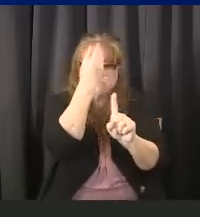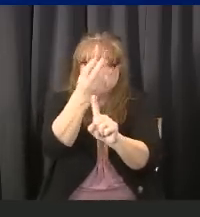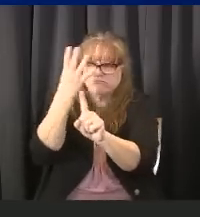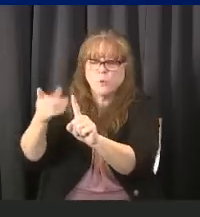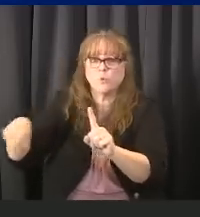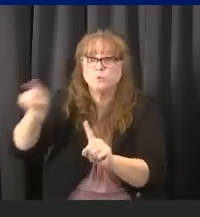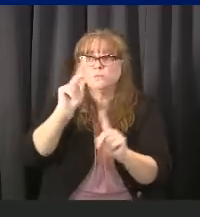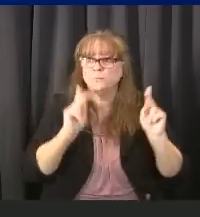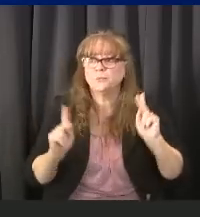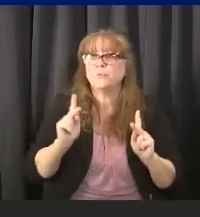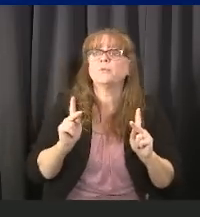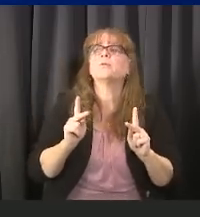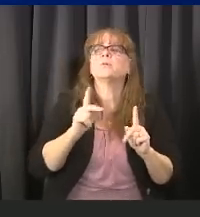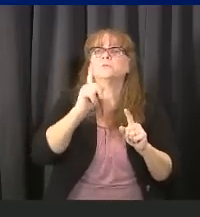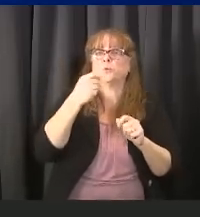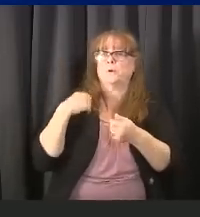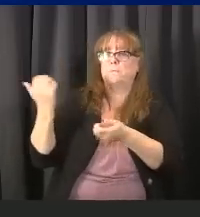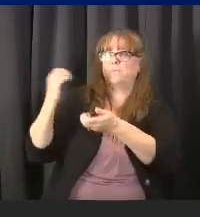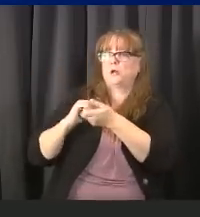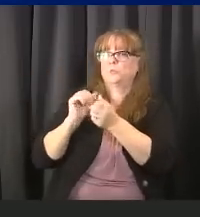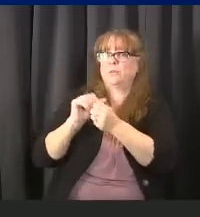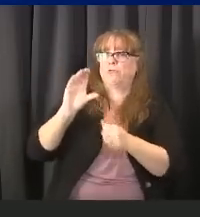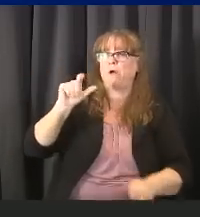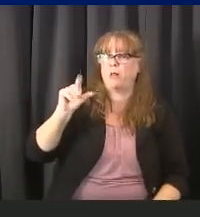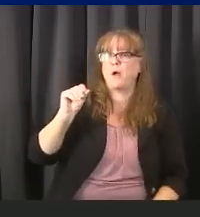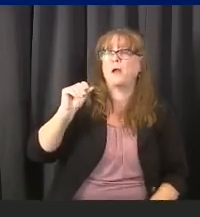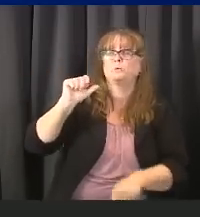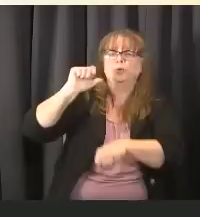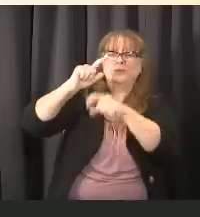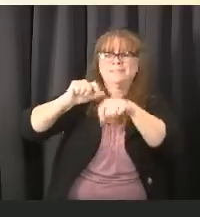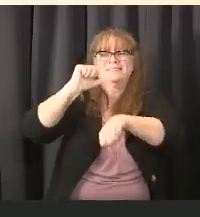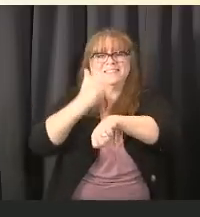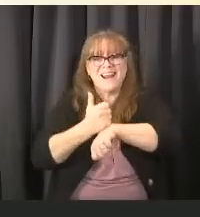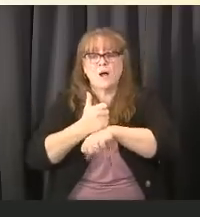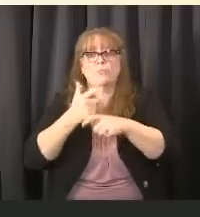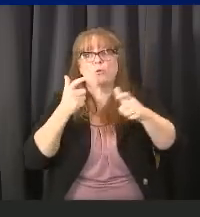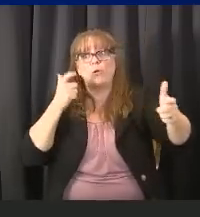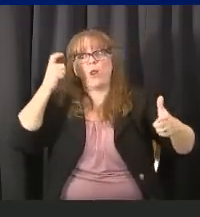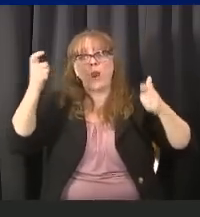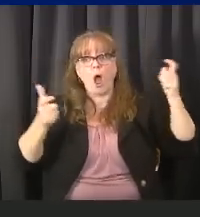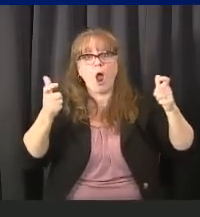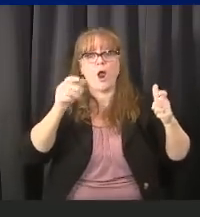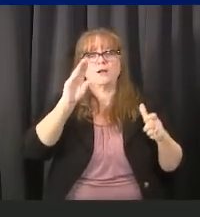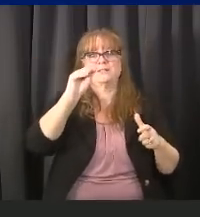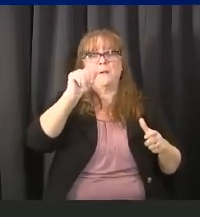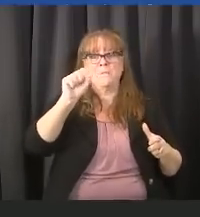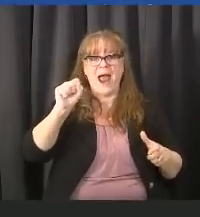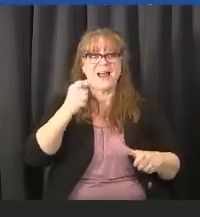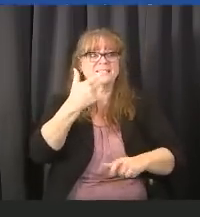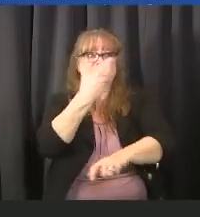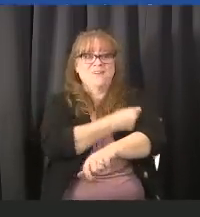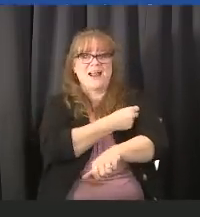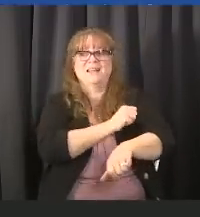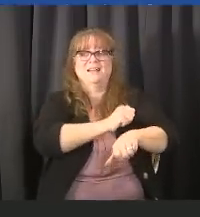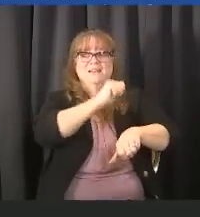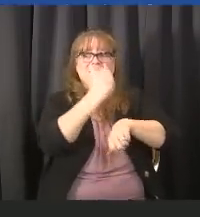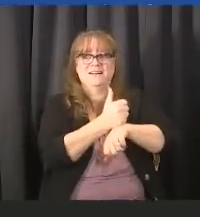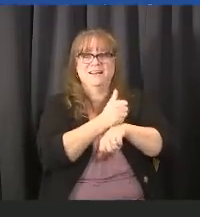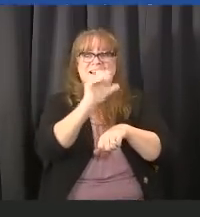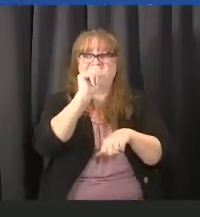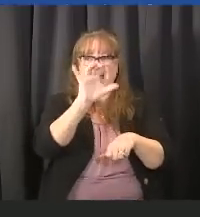mass vaccination clinic in Denver. We hope to be able to do over 10,000 in one single